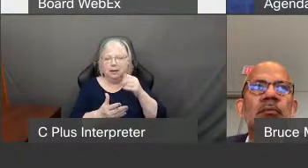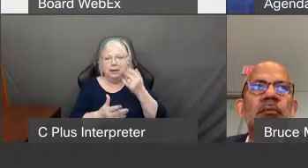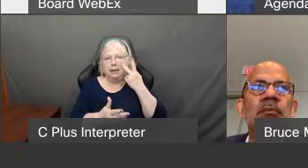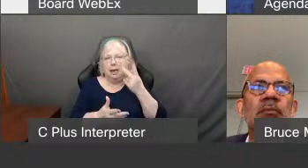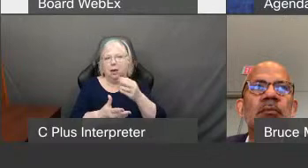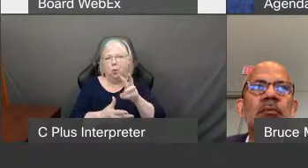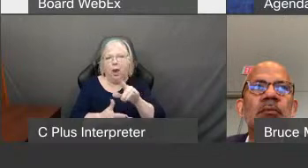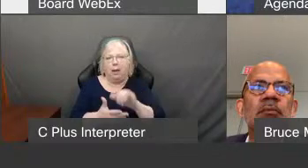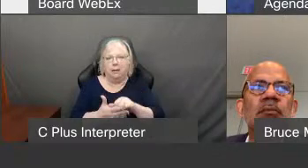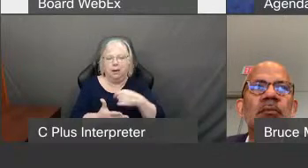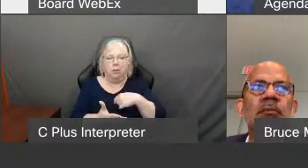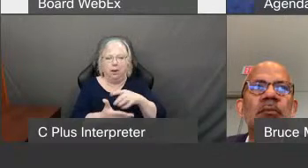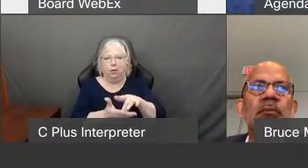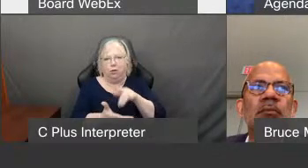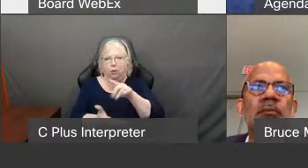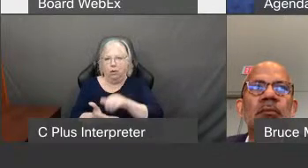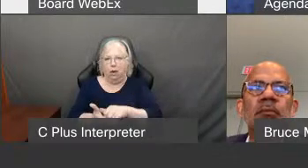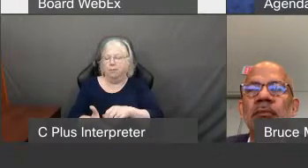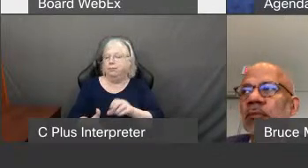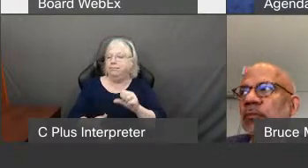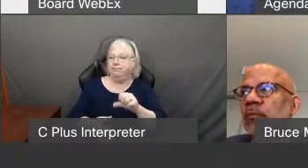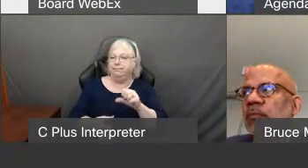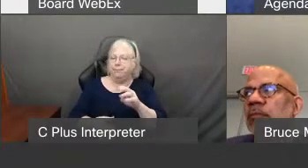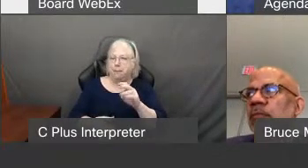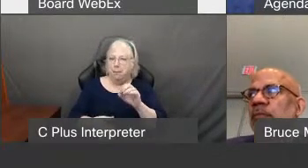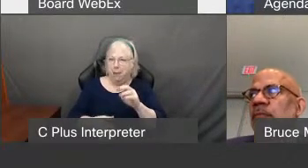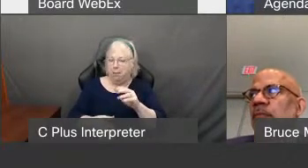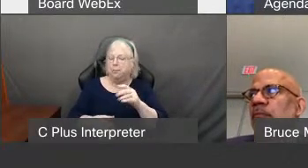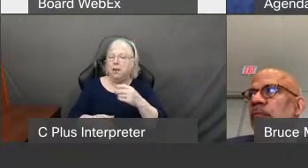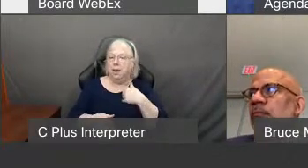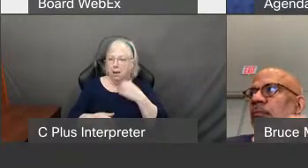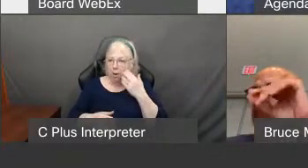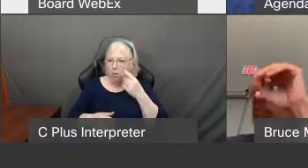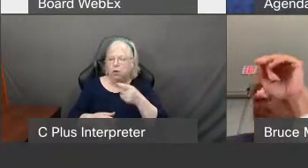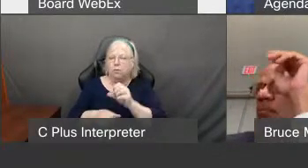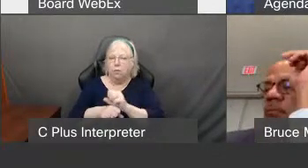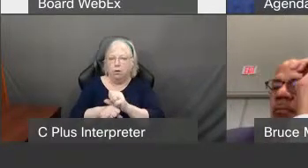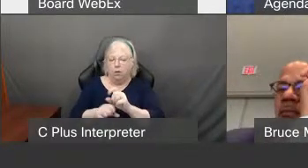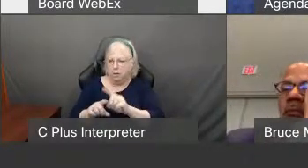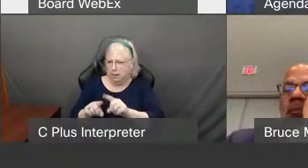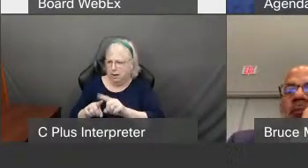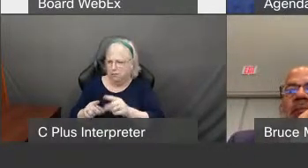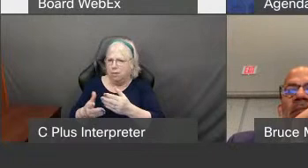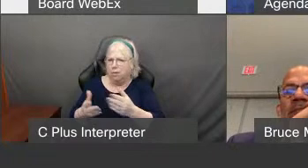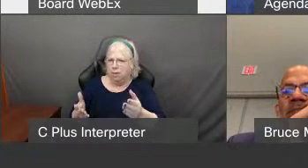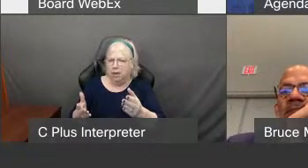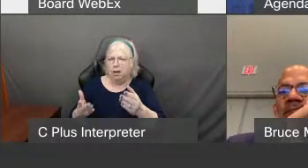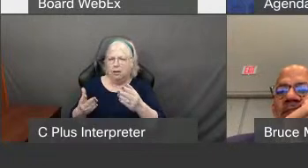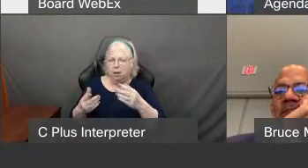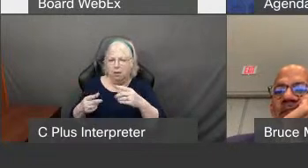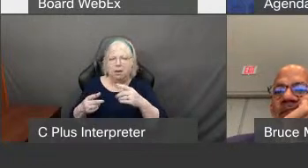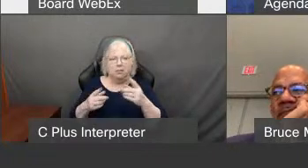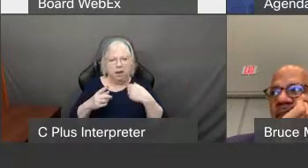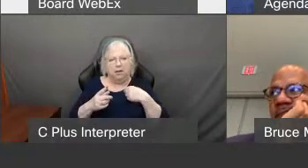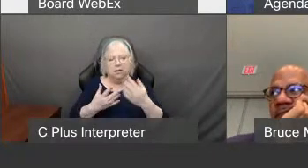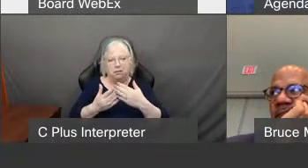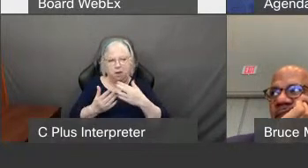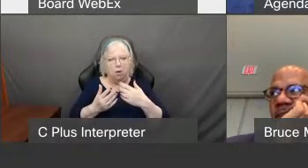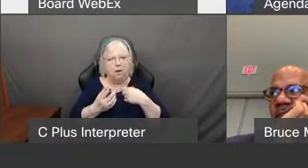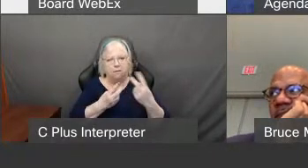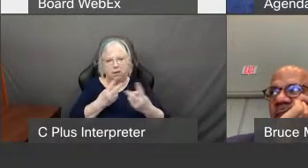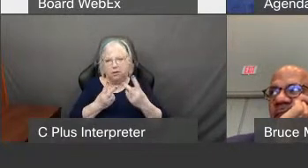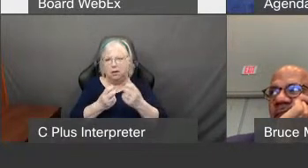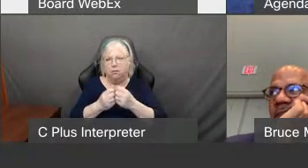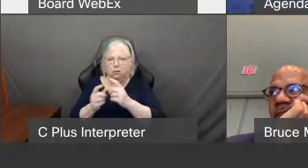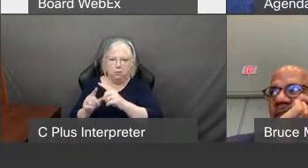you. And I would, because I do know you've worked a lot on different things, while I visited with most of the board members about